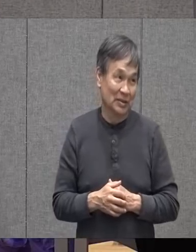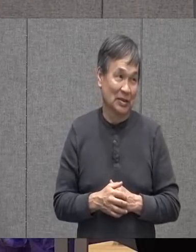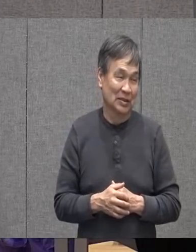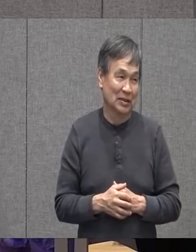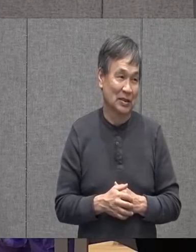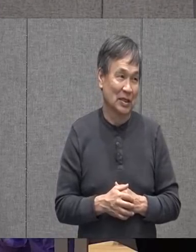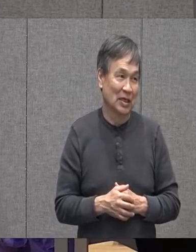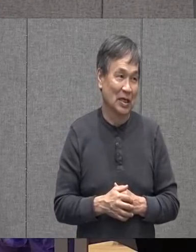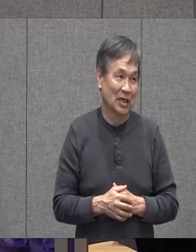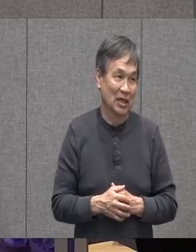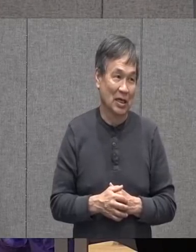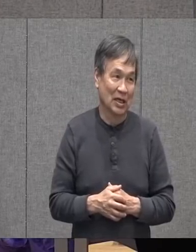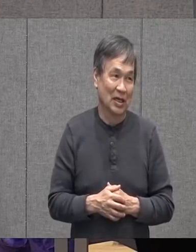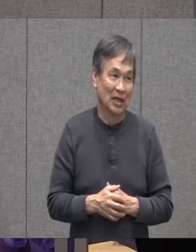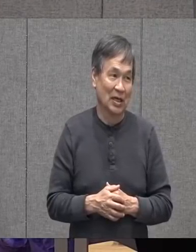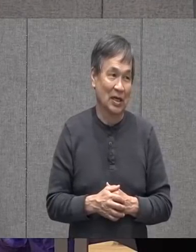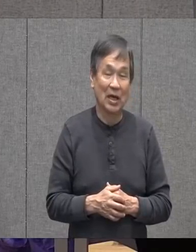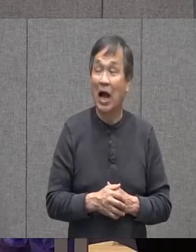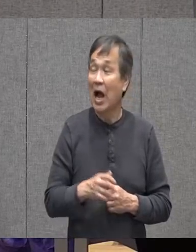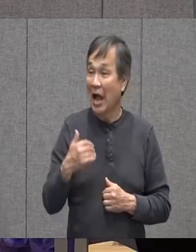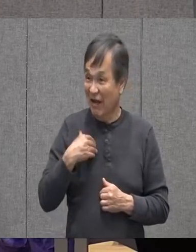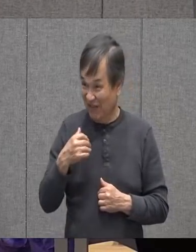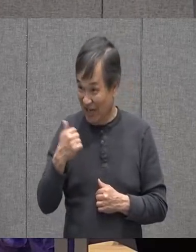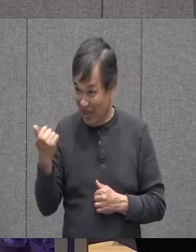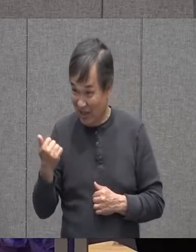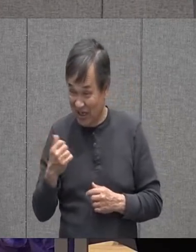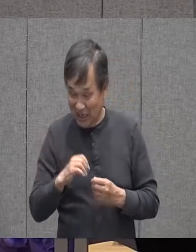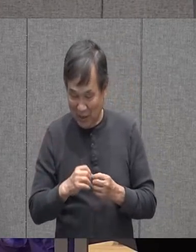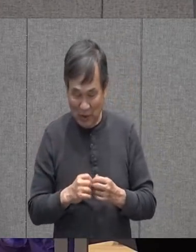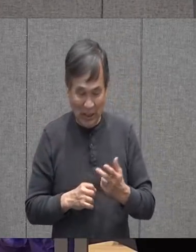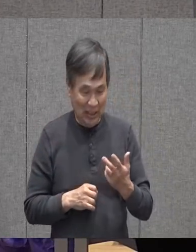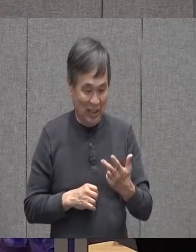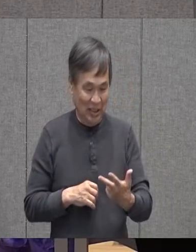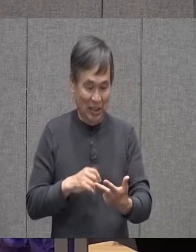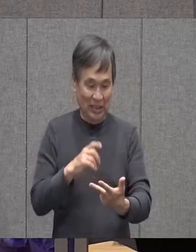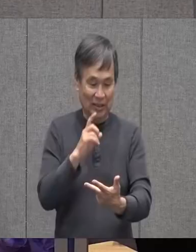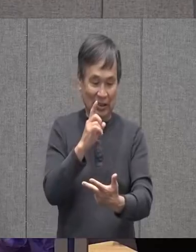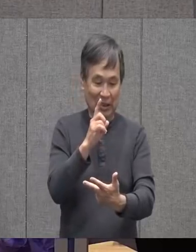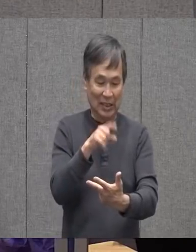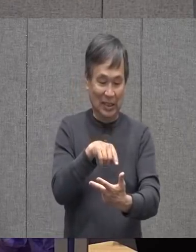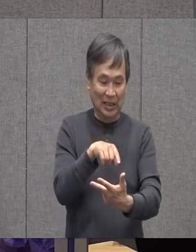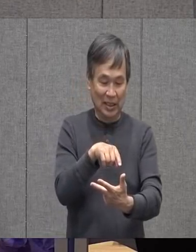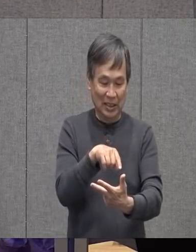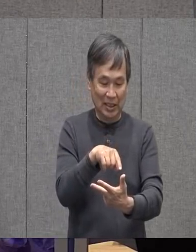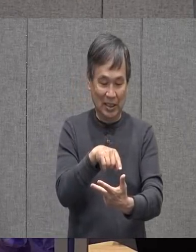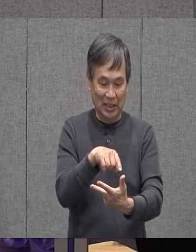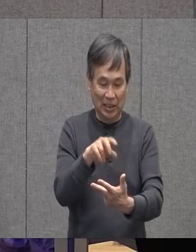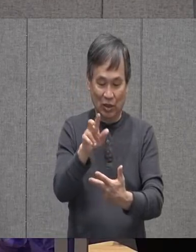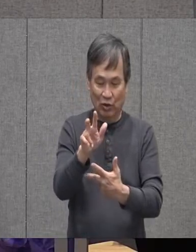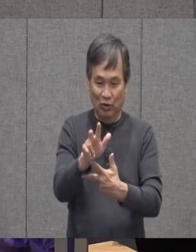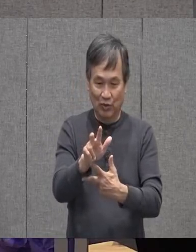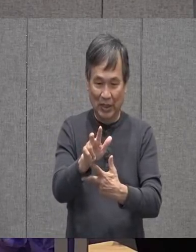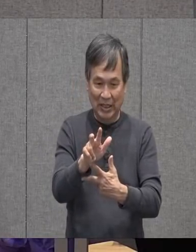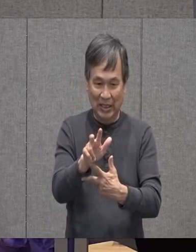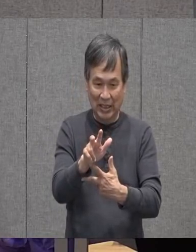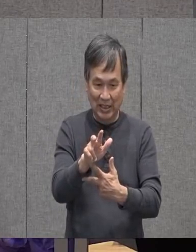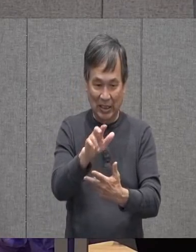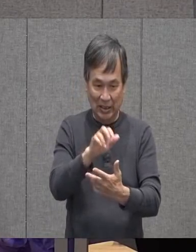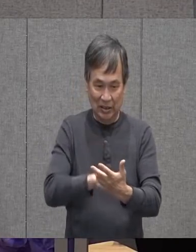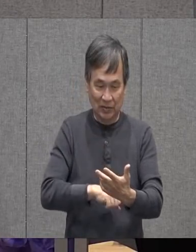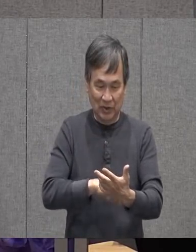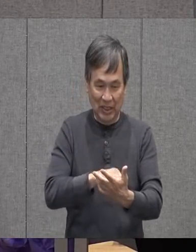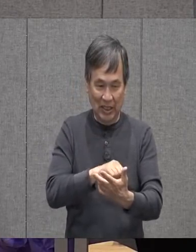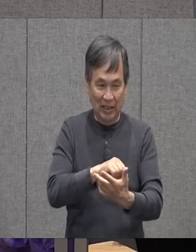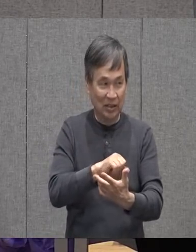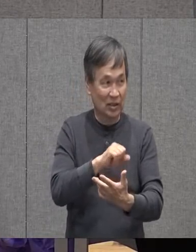Yeah. Oh, goodness, I do. So I can also take one of my 3s and subtract 1, and that's